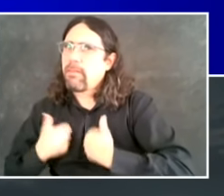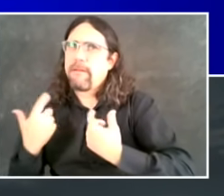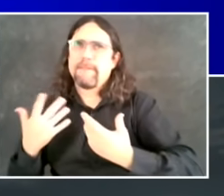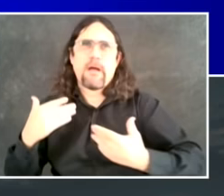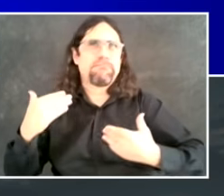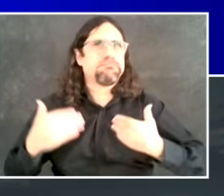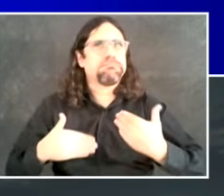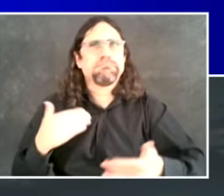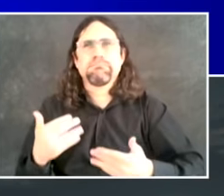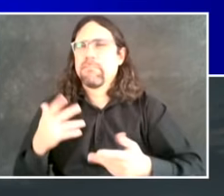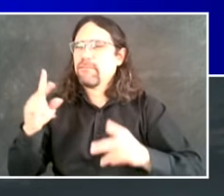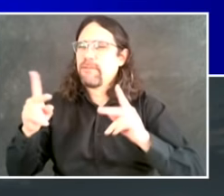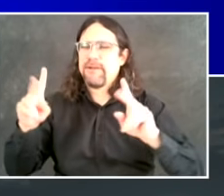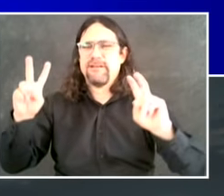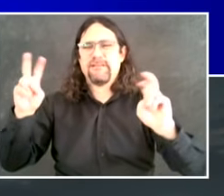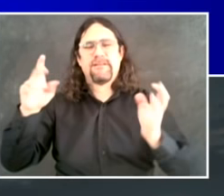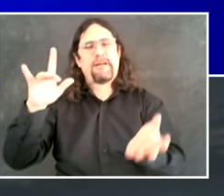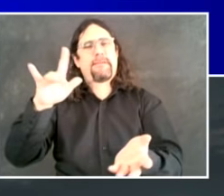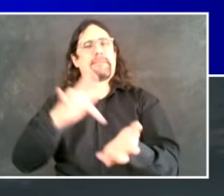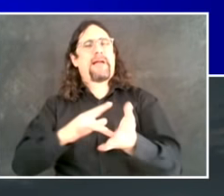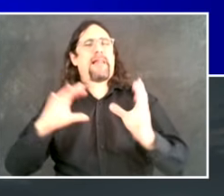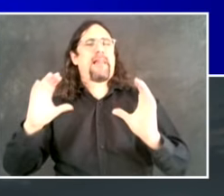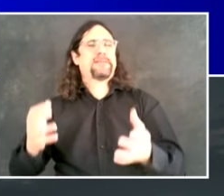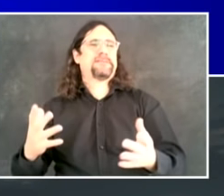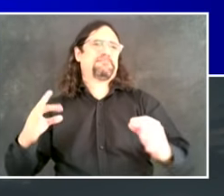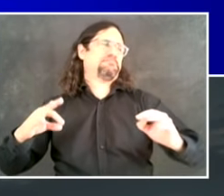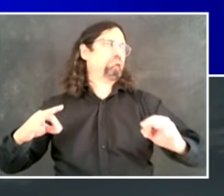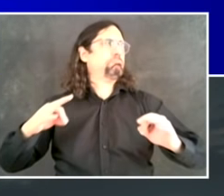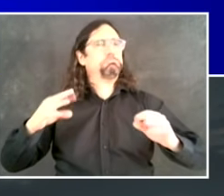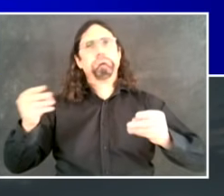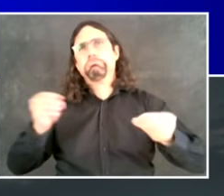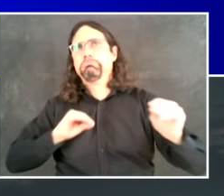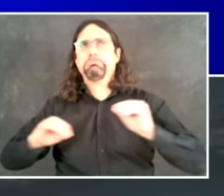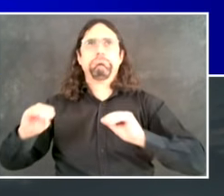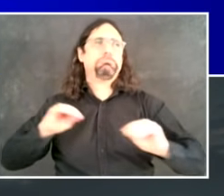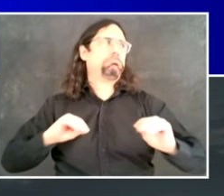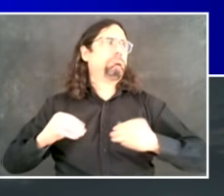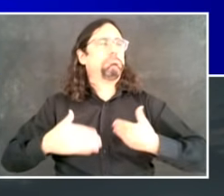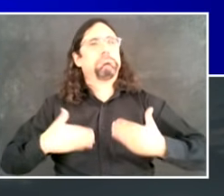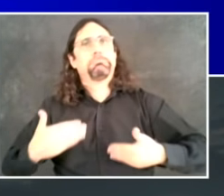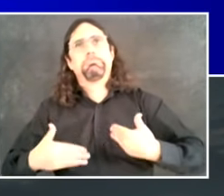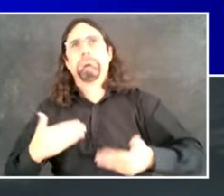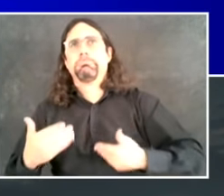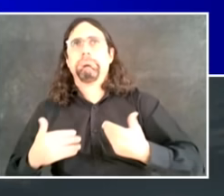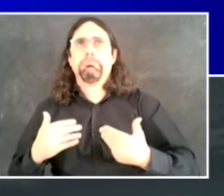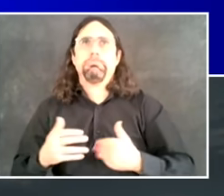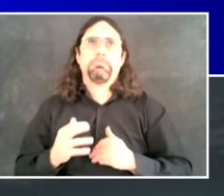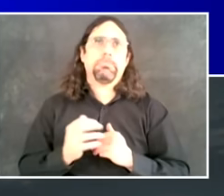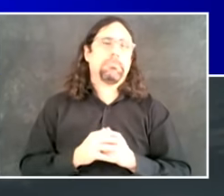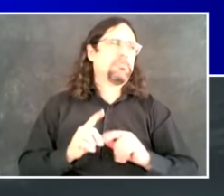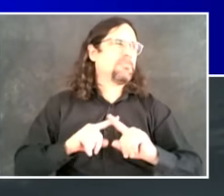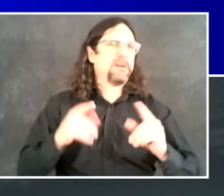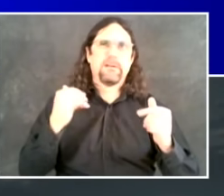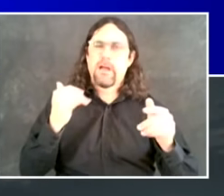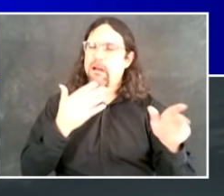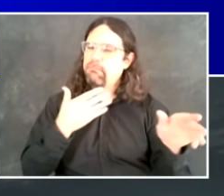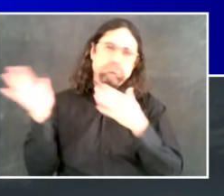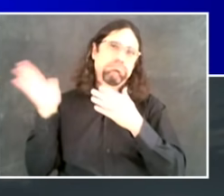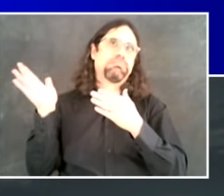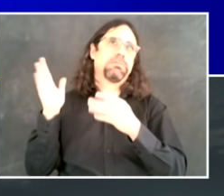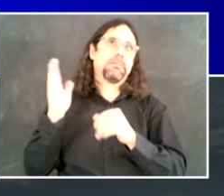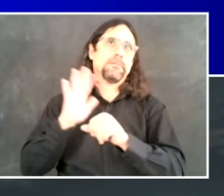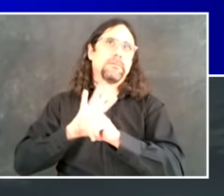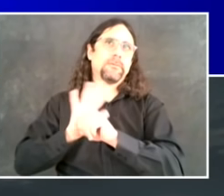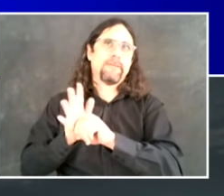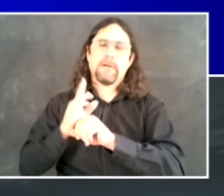were coming from was under control. A lot of people have felt a horrible disruption in their lives, and we have to make sure each and every one of them